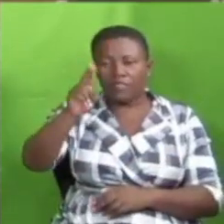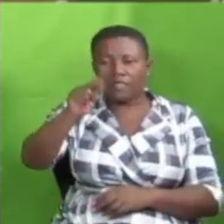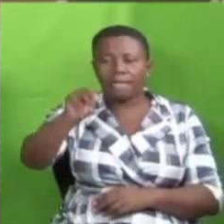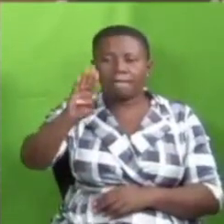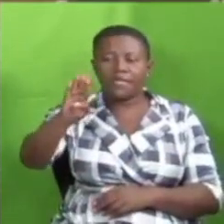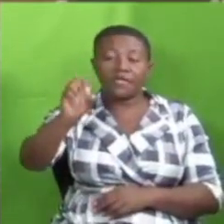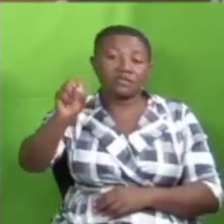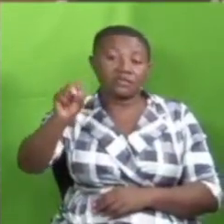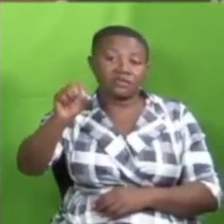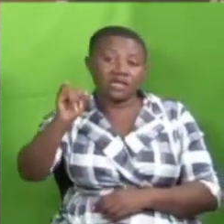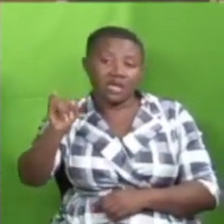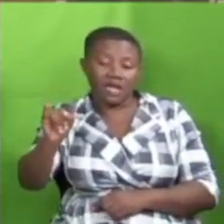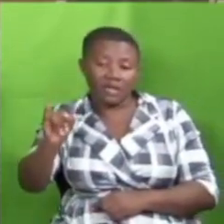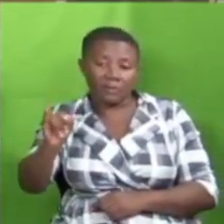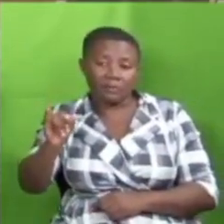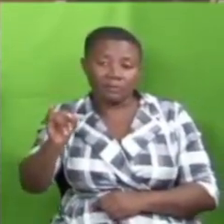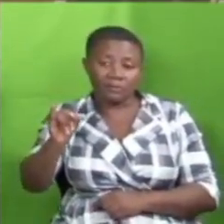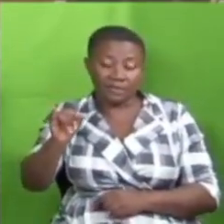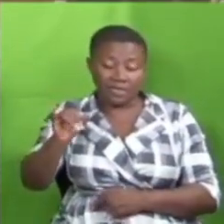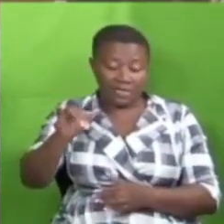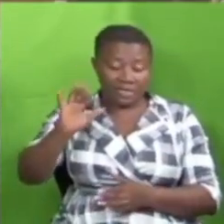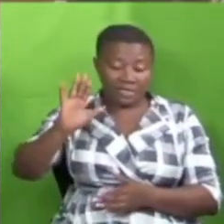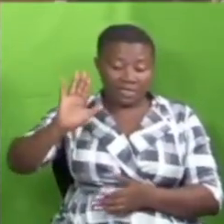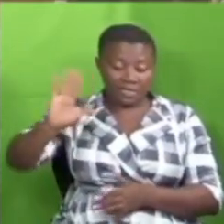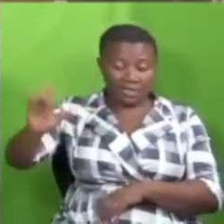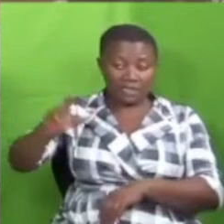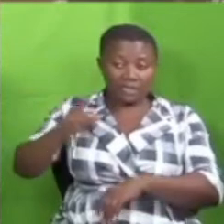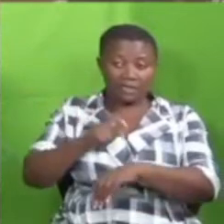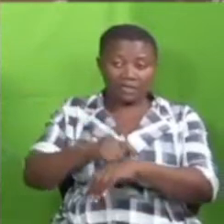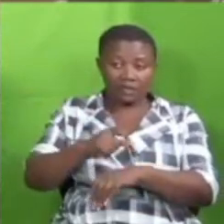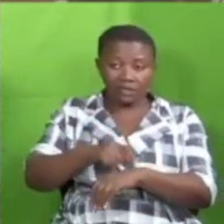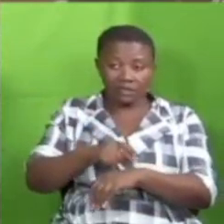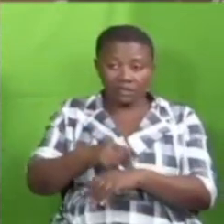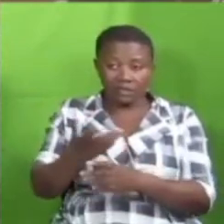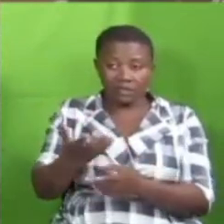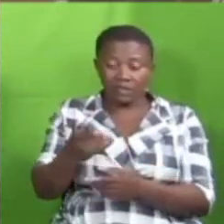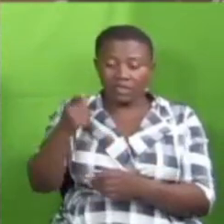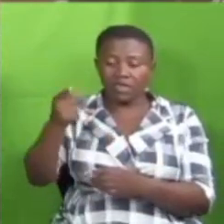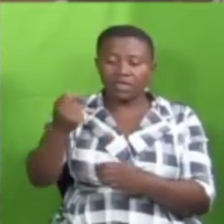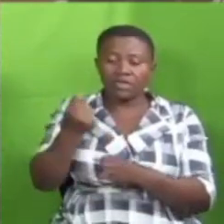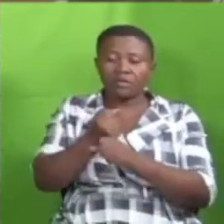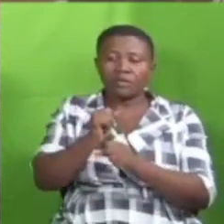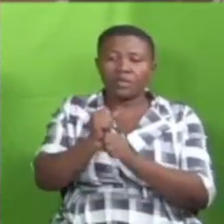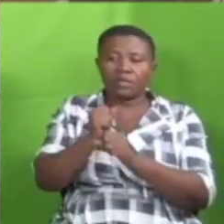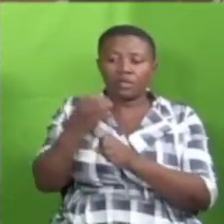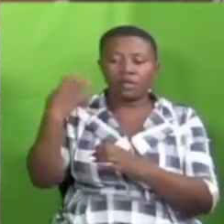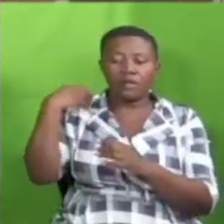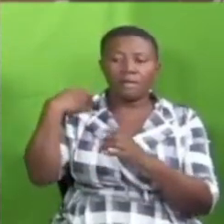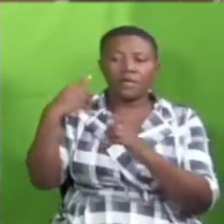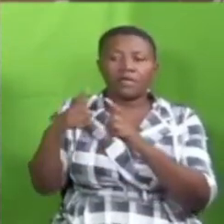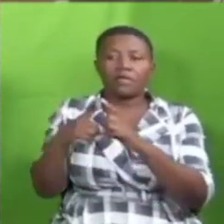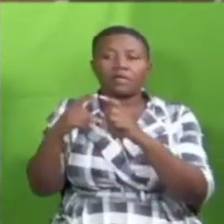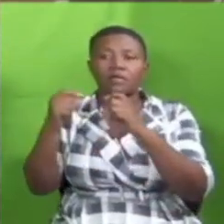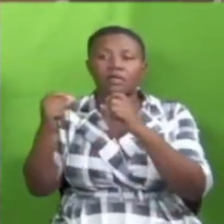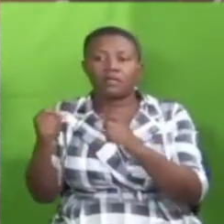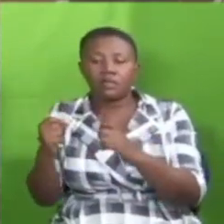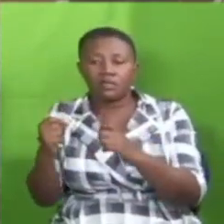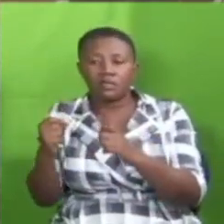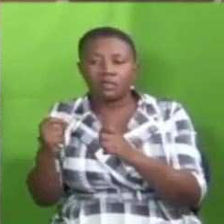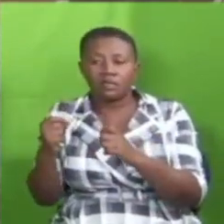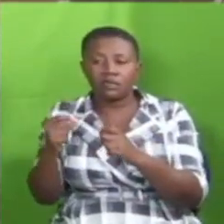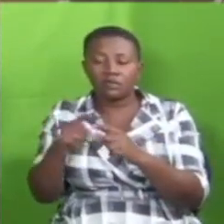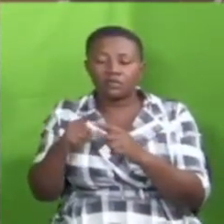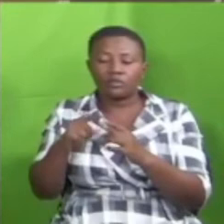board. It was during his time that he managed to get MasterCard, which is today helping us with our U-Start